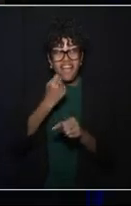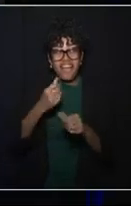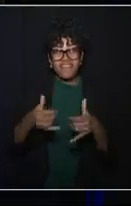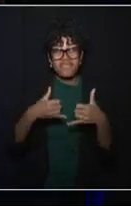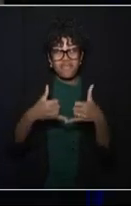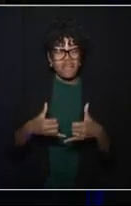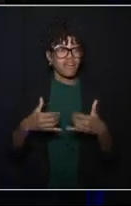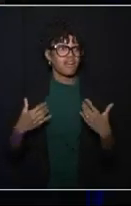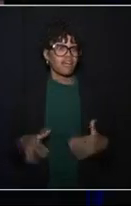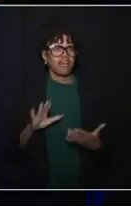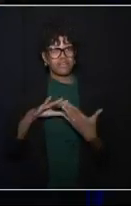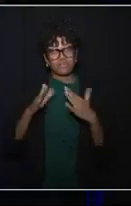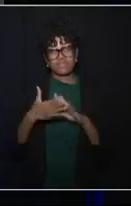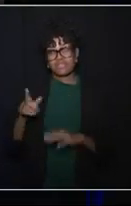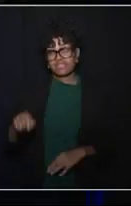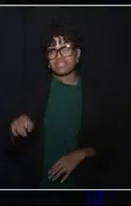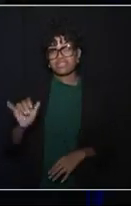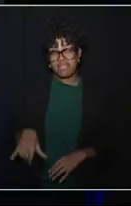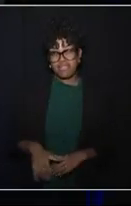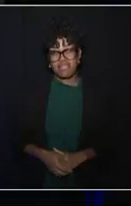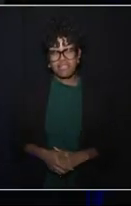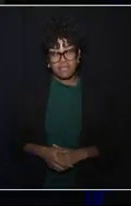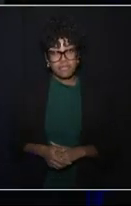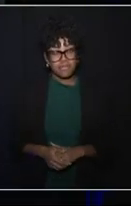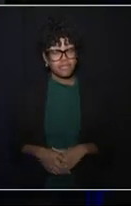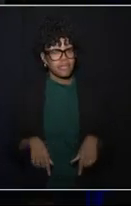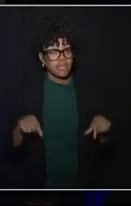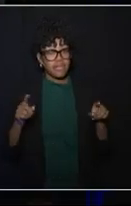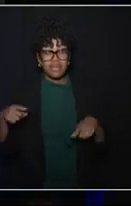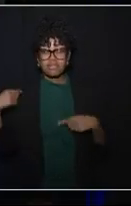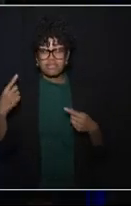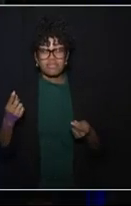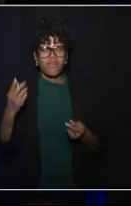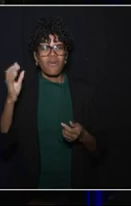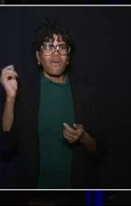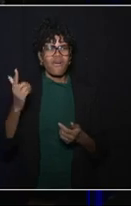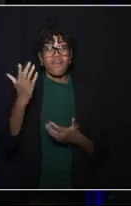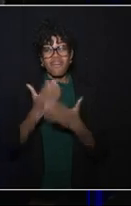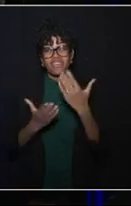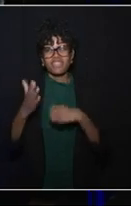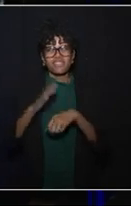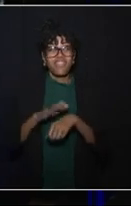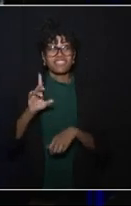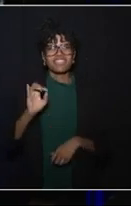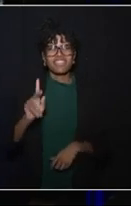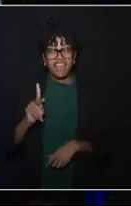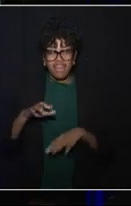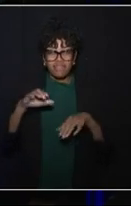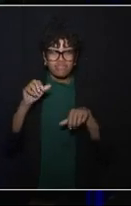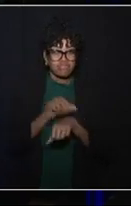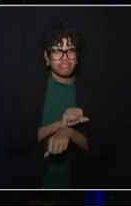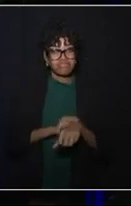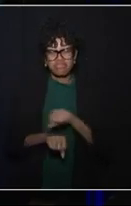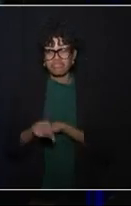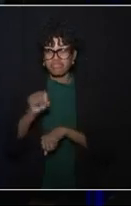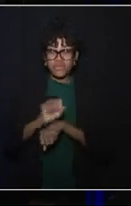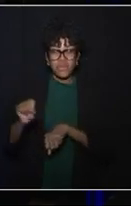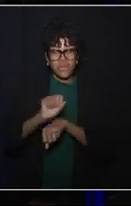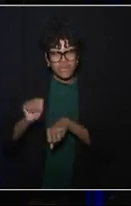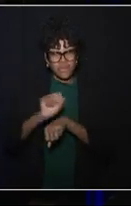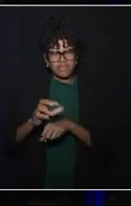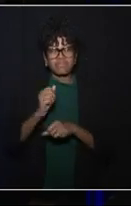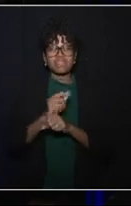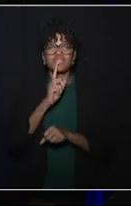what our community needed. This has been an all-hands-on-deck effort to ensure that we were giving our students what they needed